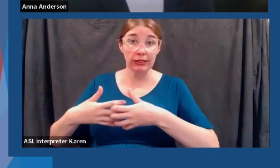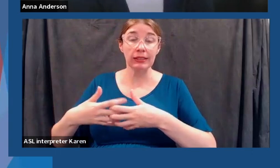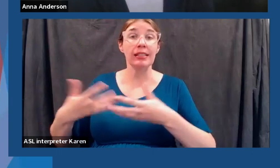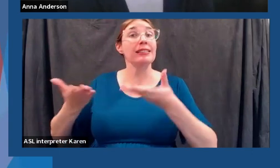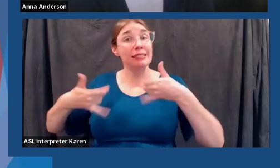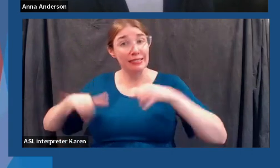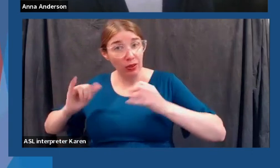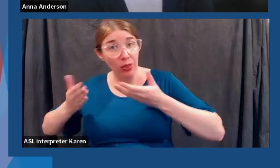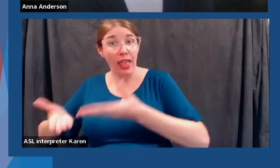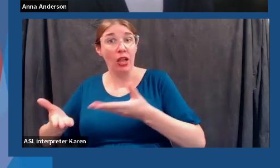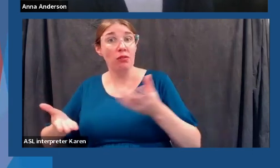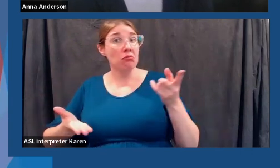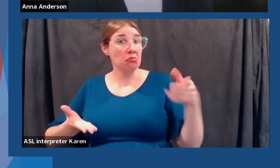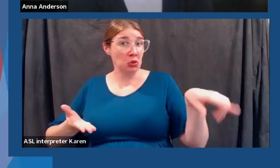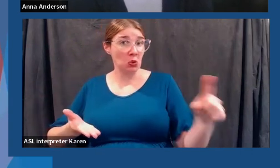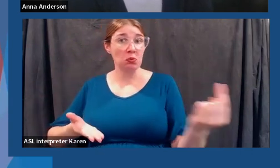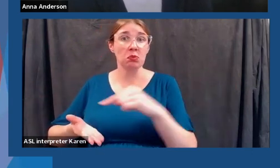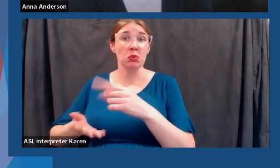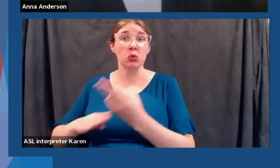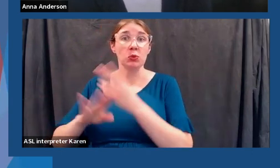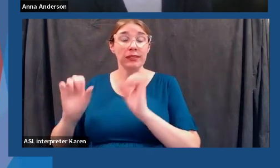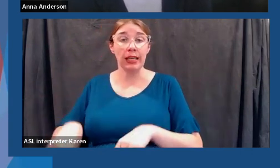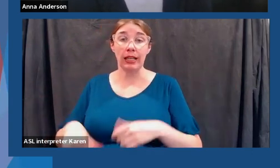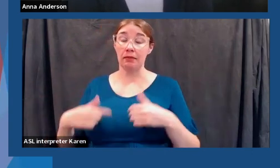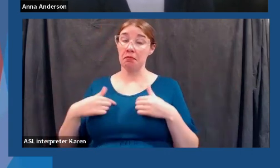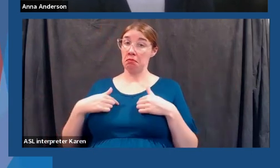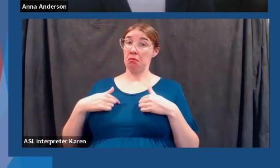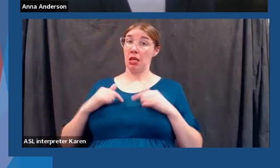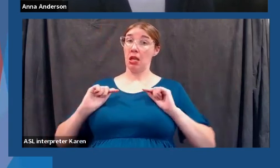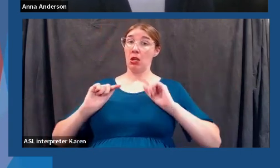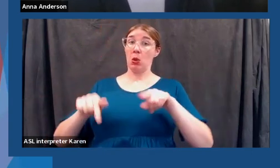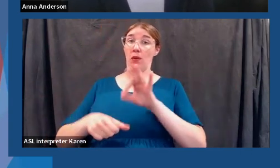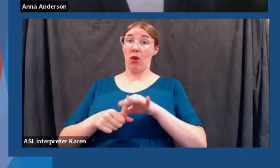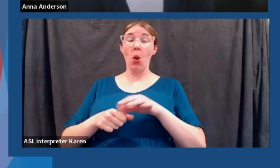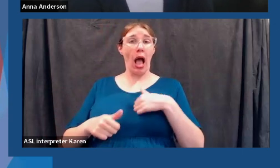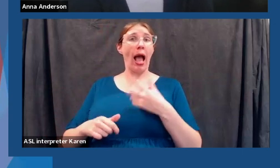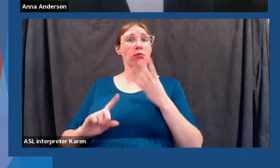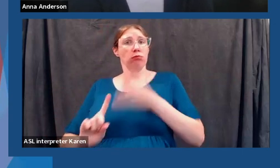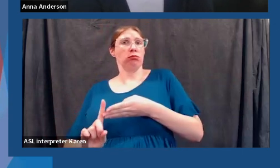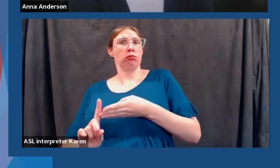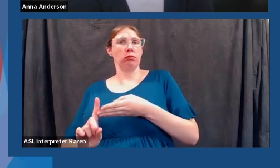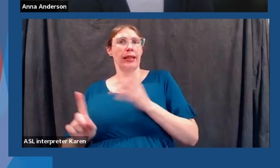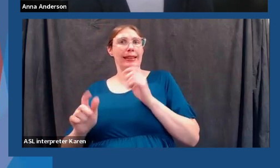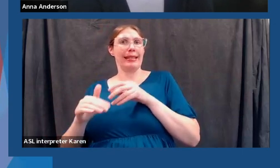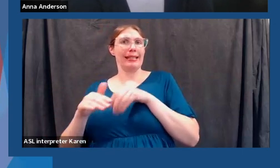use. And I use it every time I vote. It's very easy. And it makes